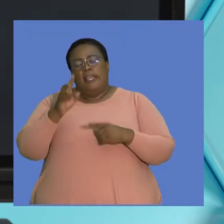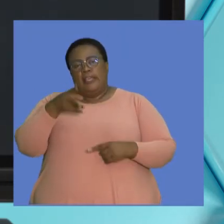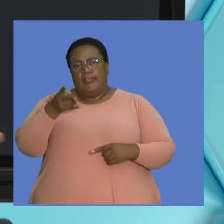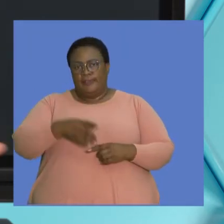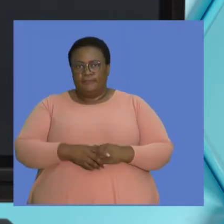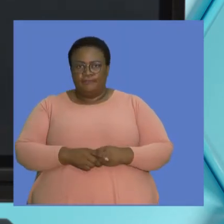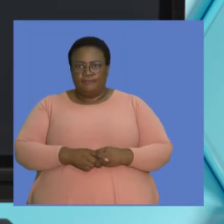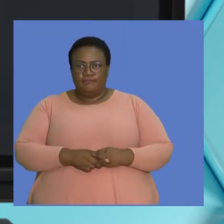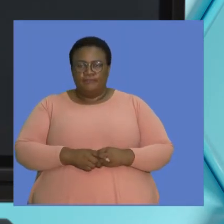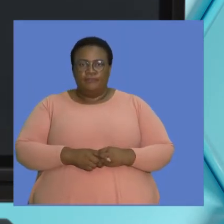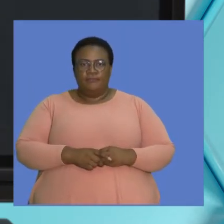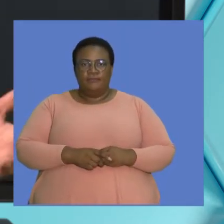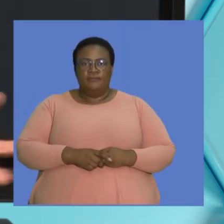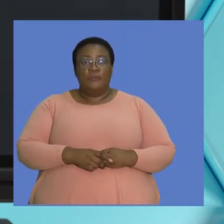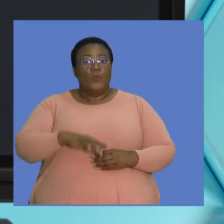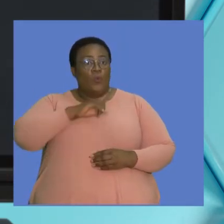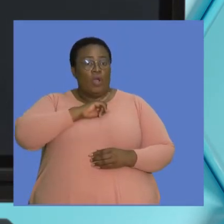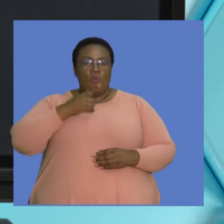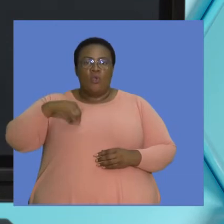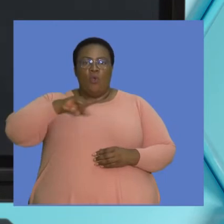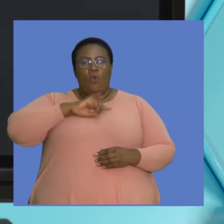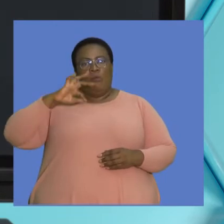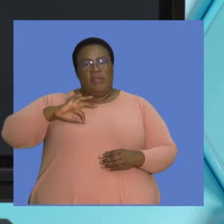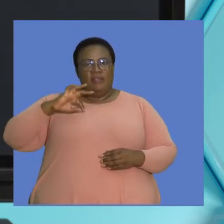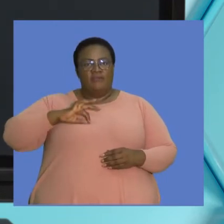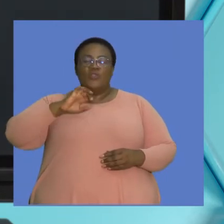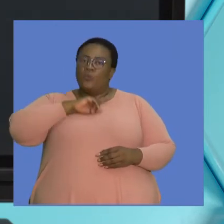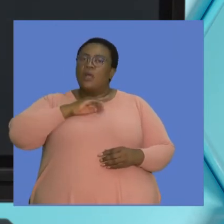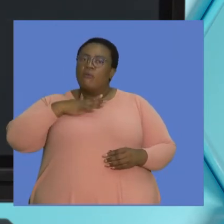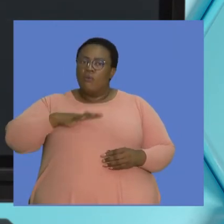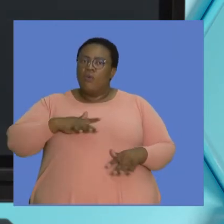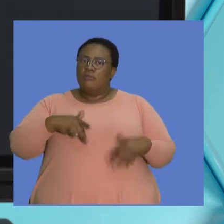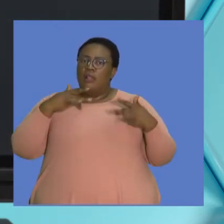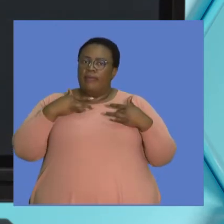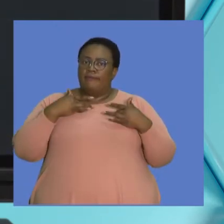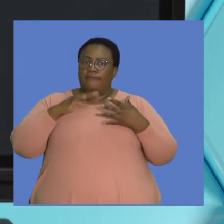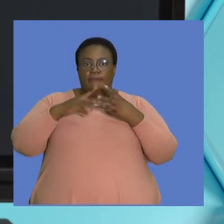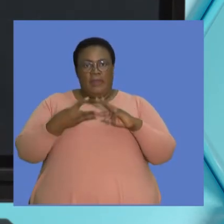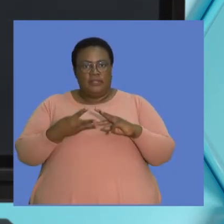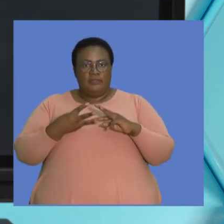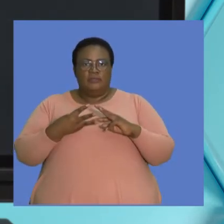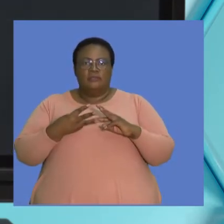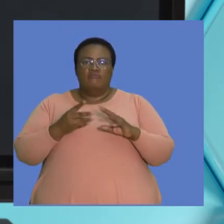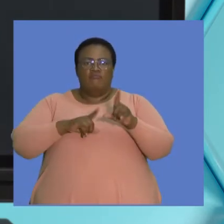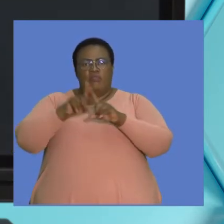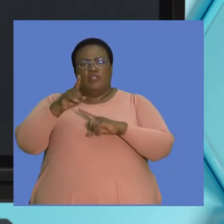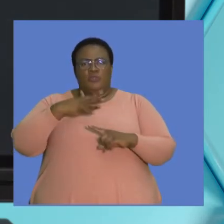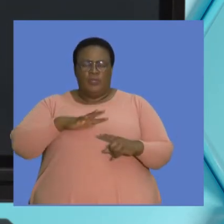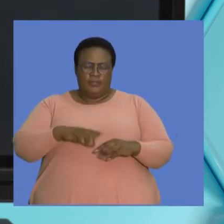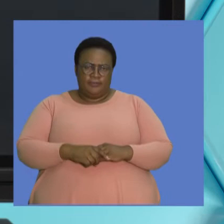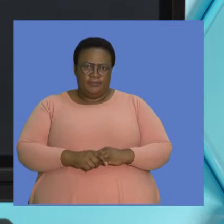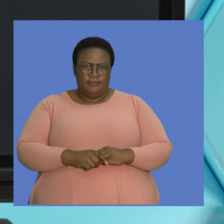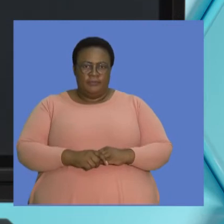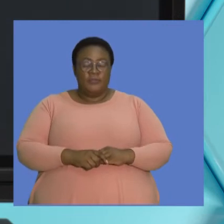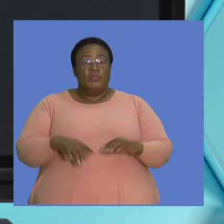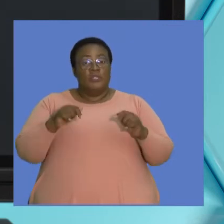as well so that they can all benefit. Because after all, we all want to do well in mathematics. Now, in this lesson, we've been